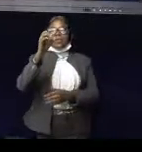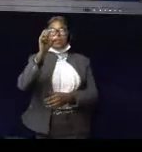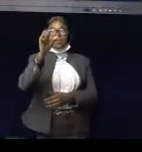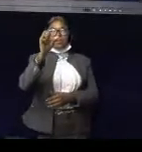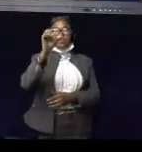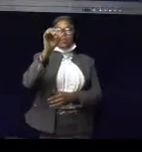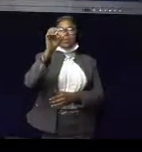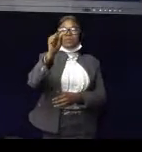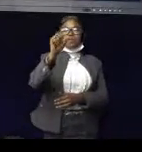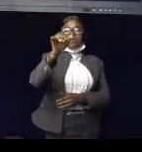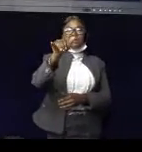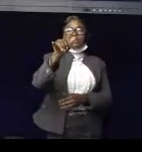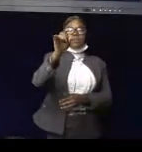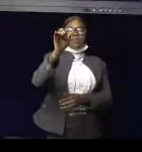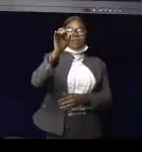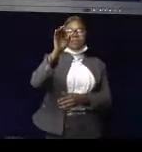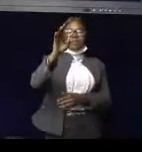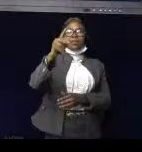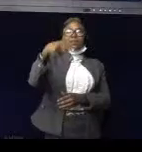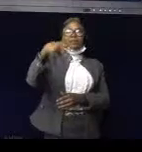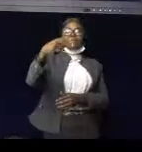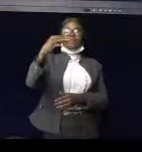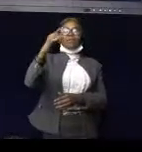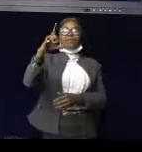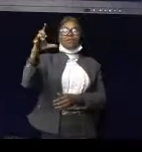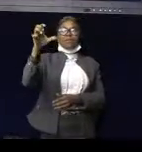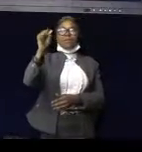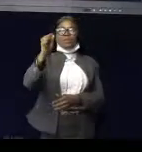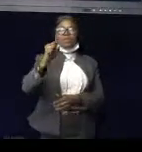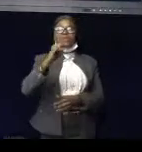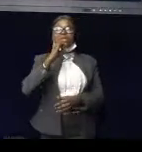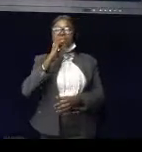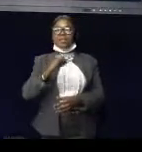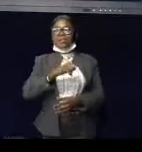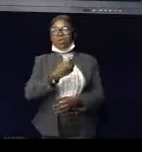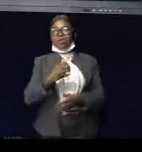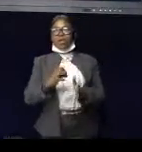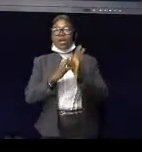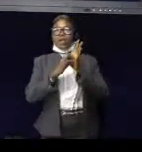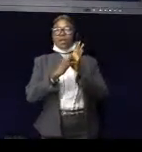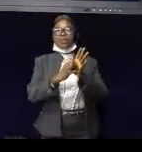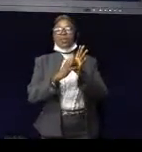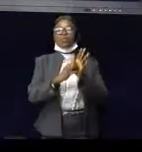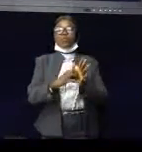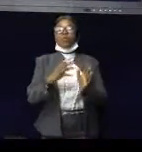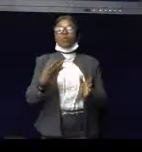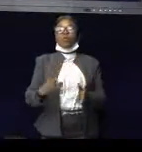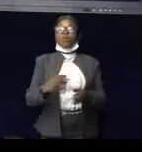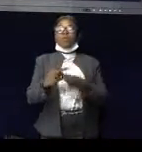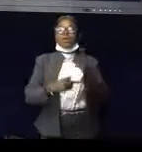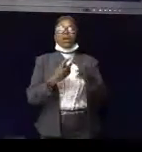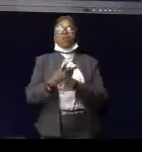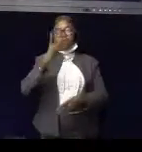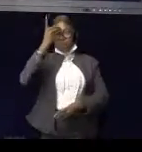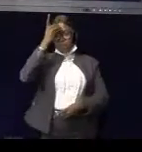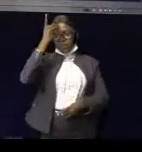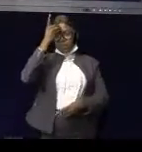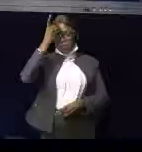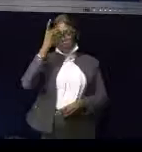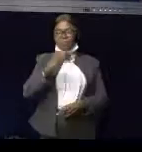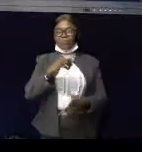syphilis. Say that. Syphilis is also another example of sexually transmitted